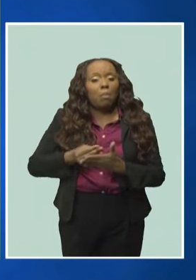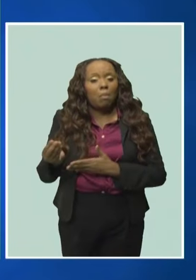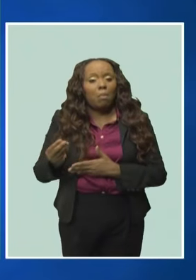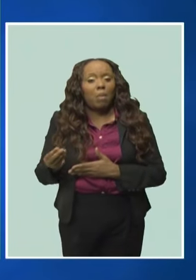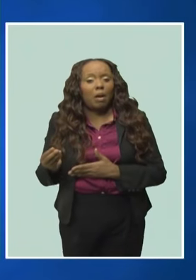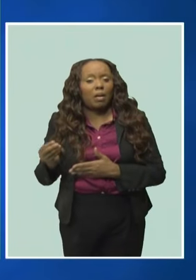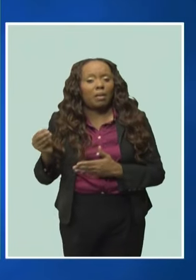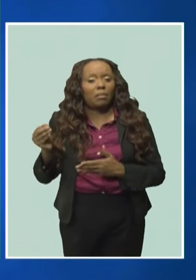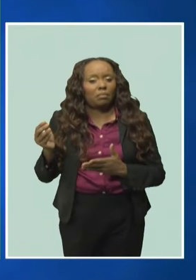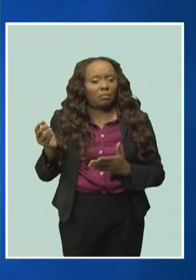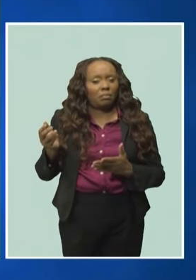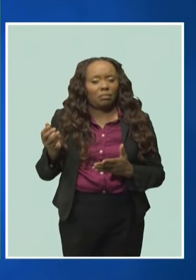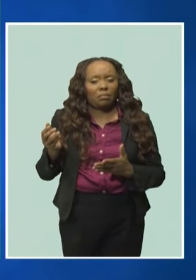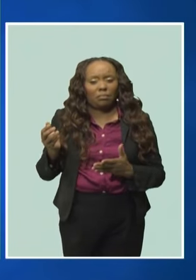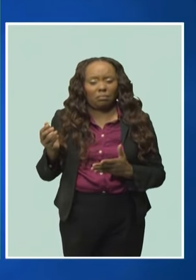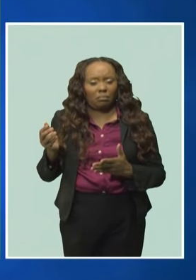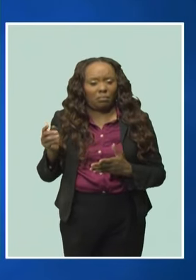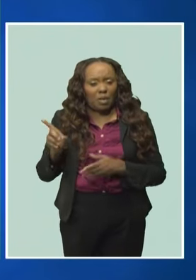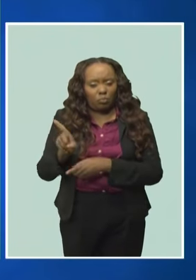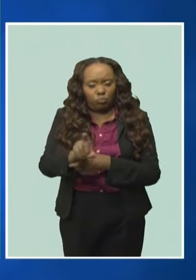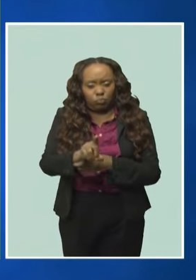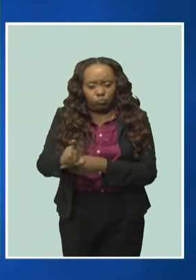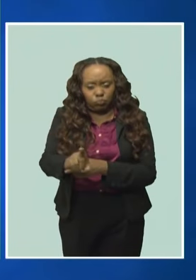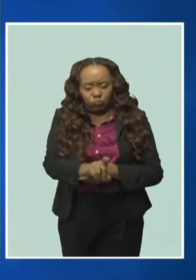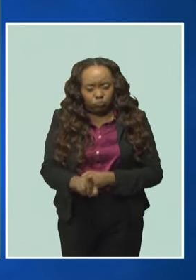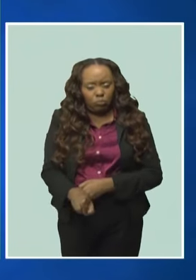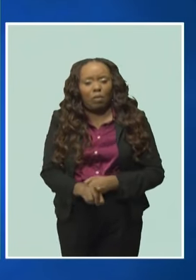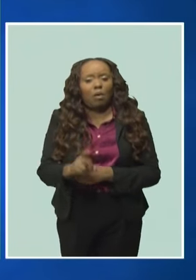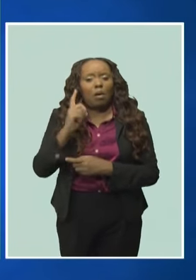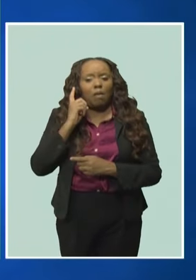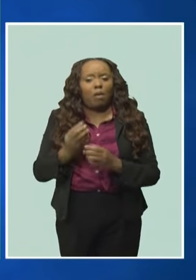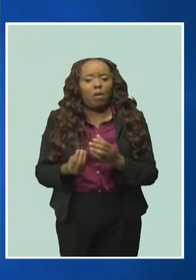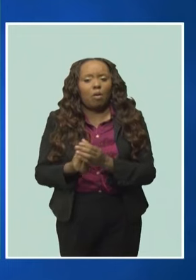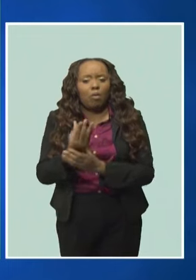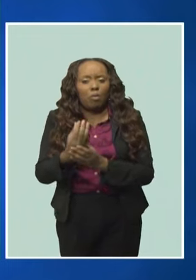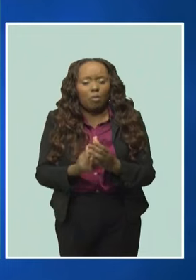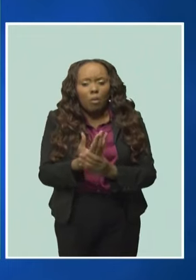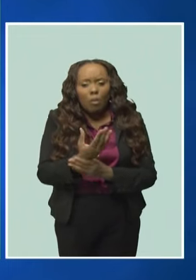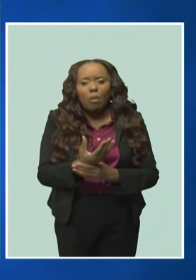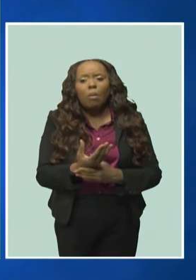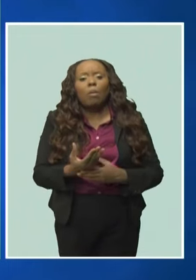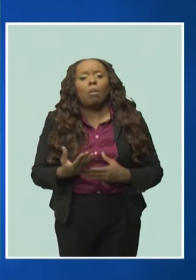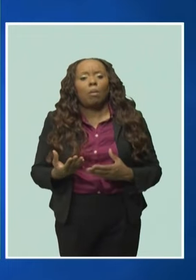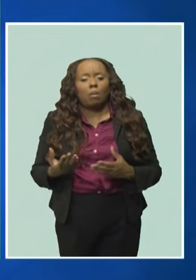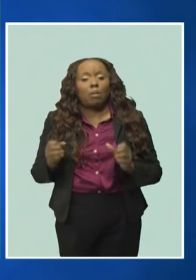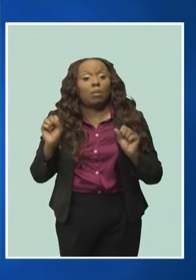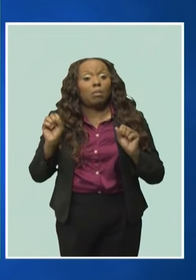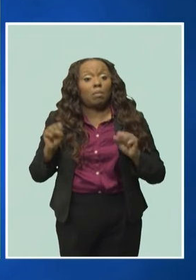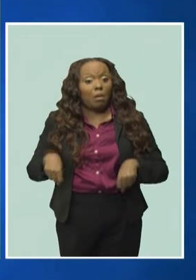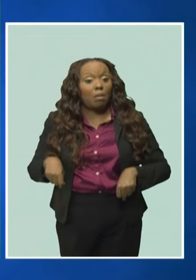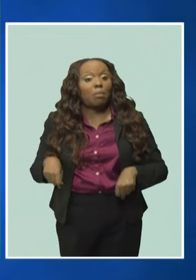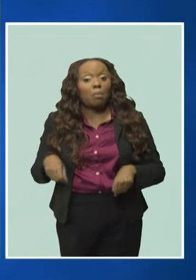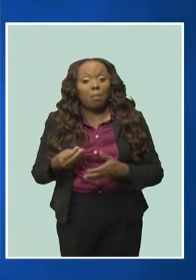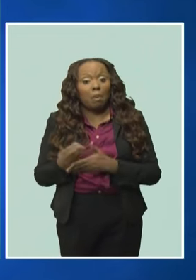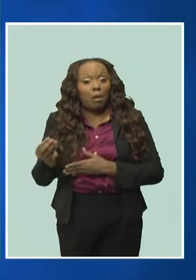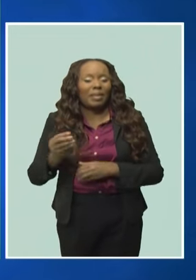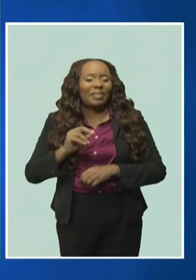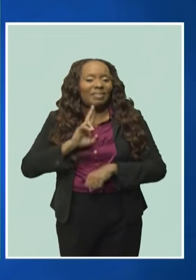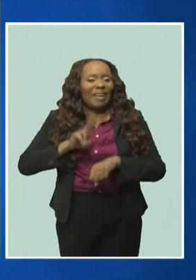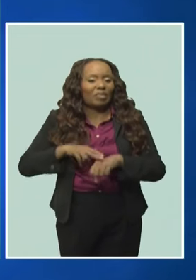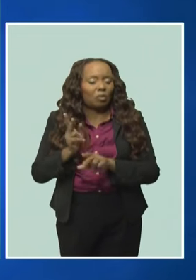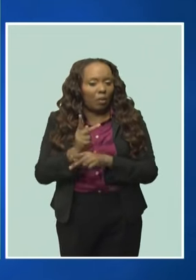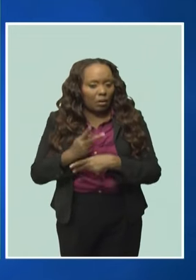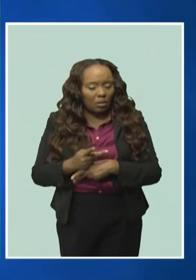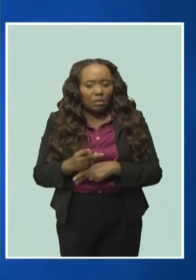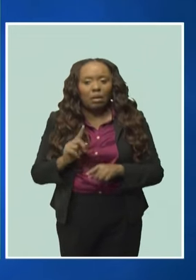as well as others to give the plant a bigger boost, and they will survive for a period of time. But once they